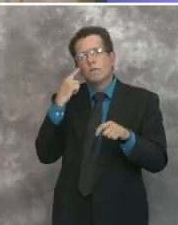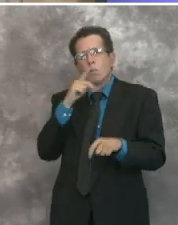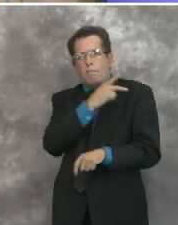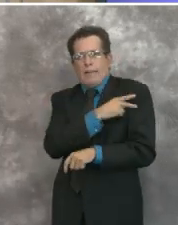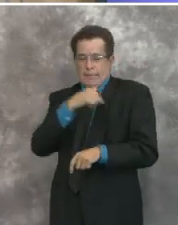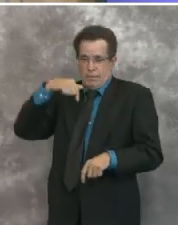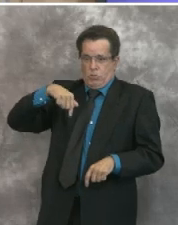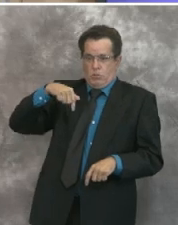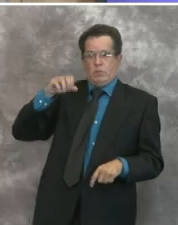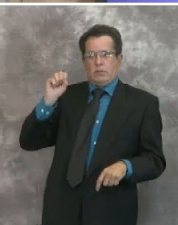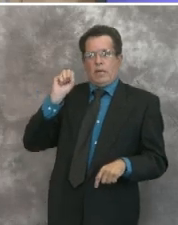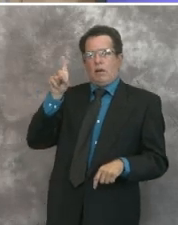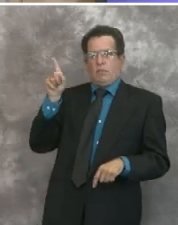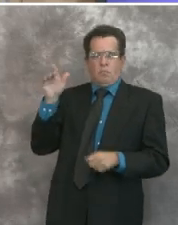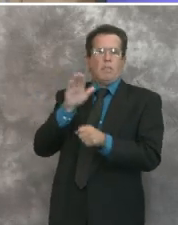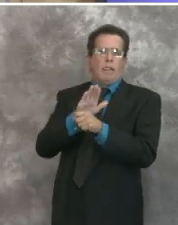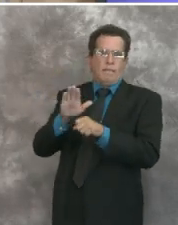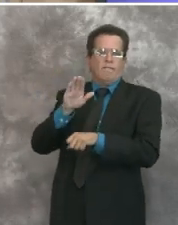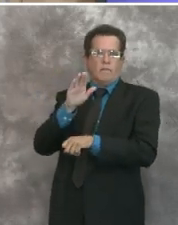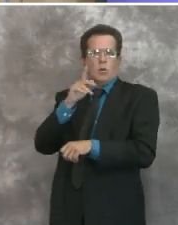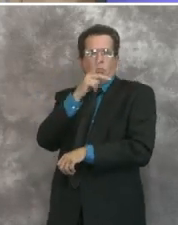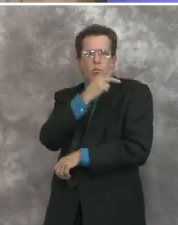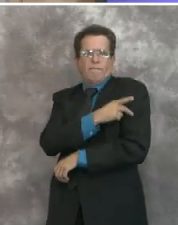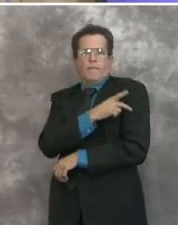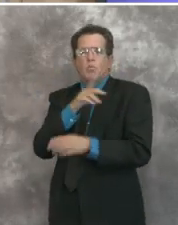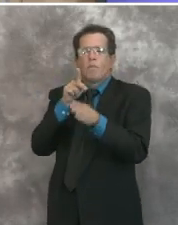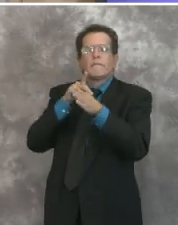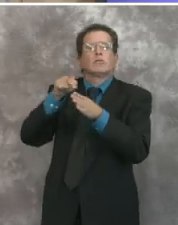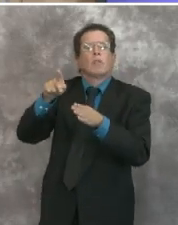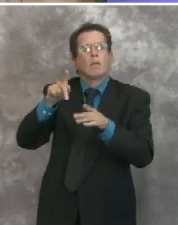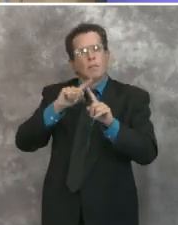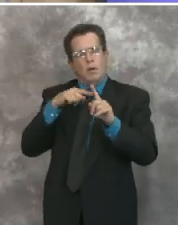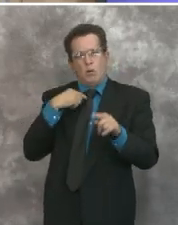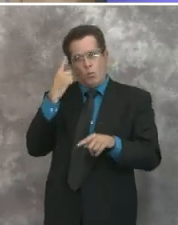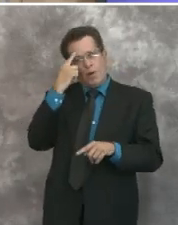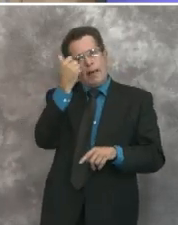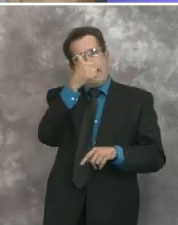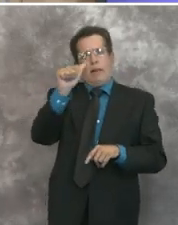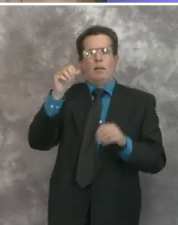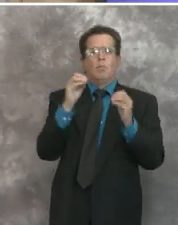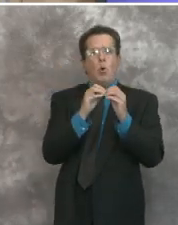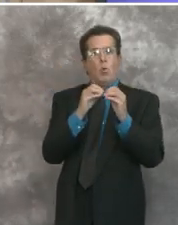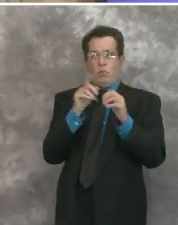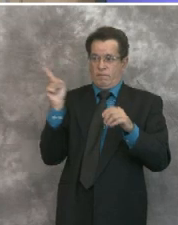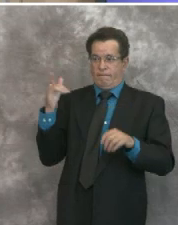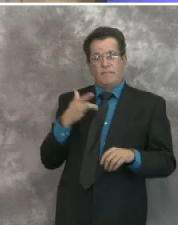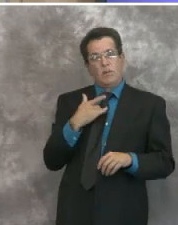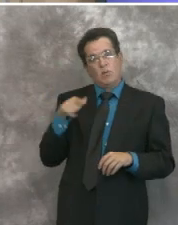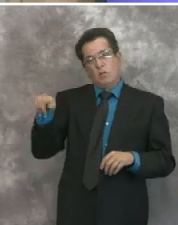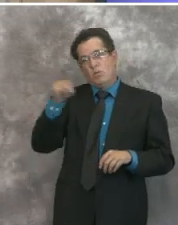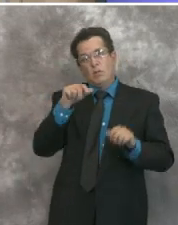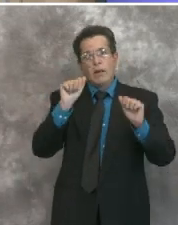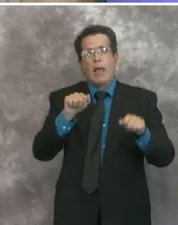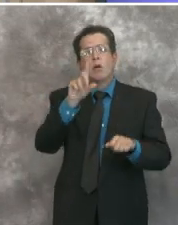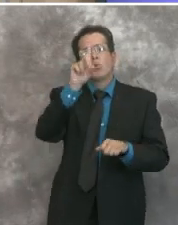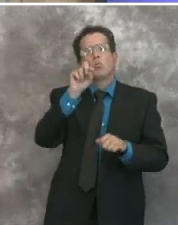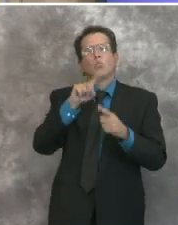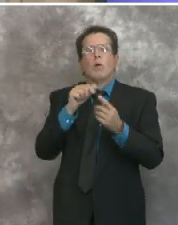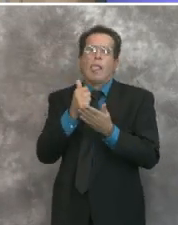we have a lot of trained medical professionals in this county. Is there anything more that you guys feel could be done to help the folks out down